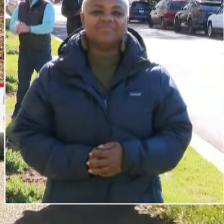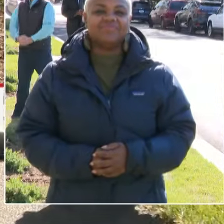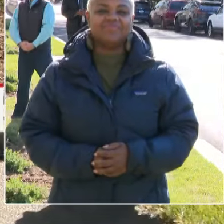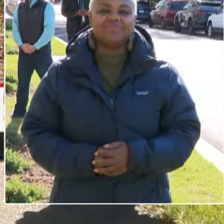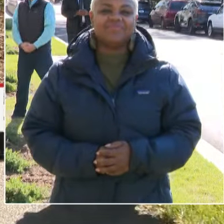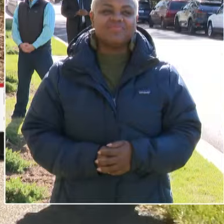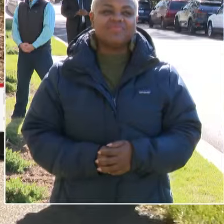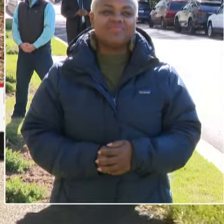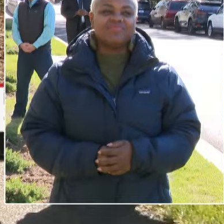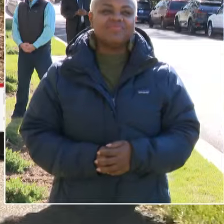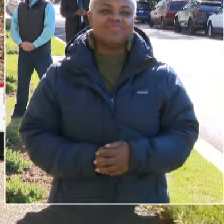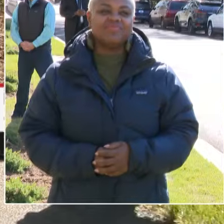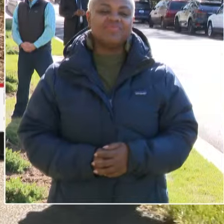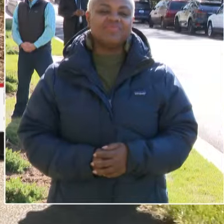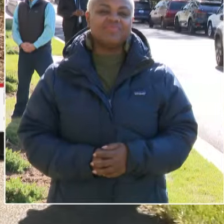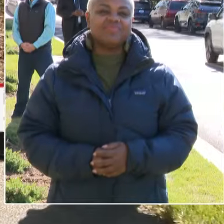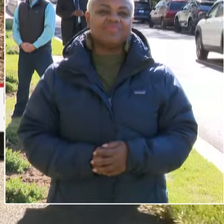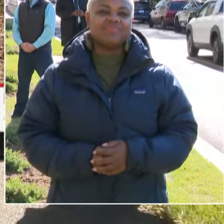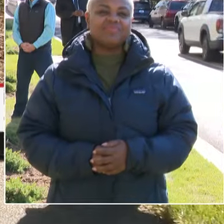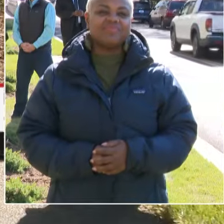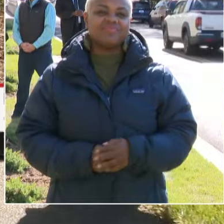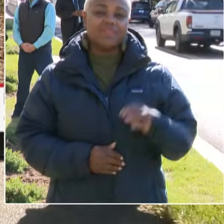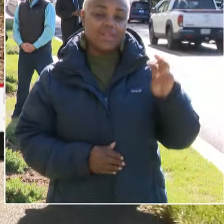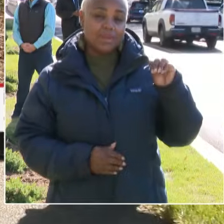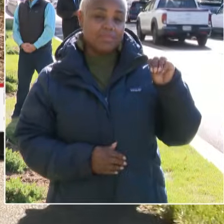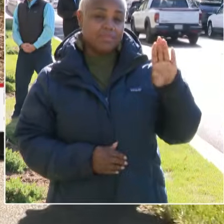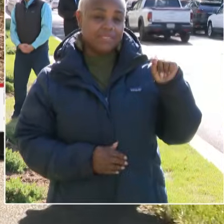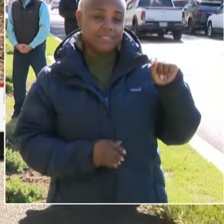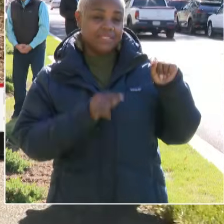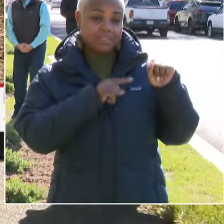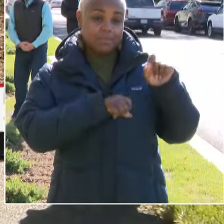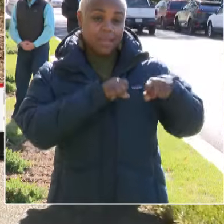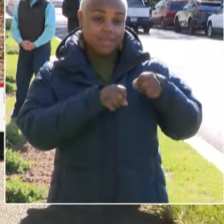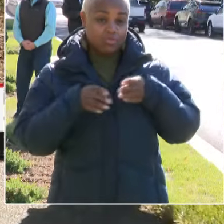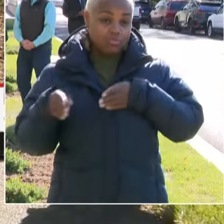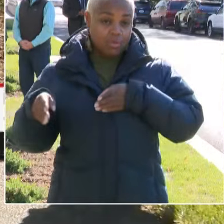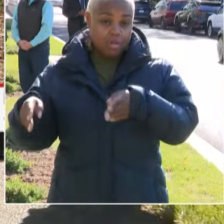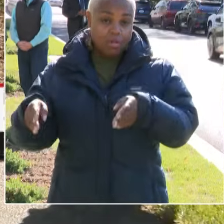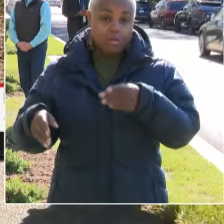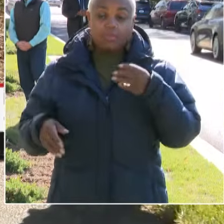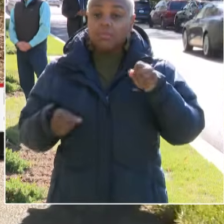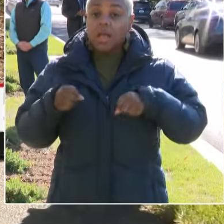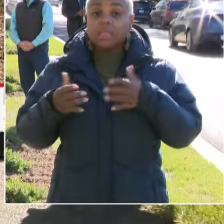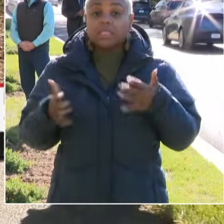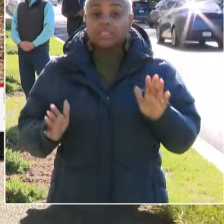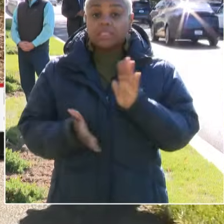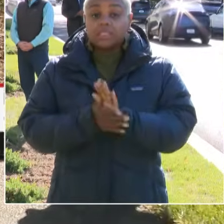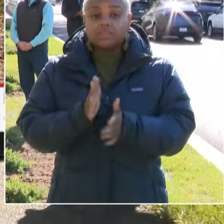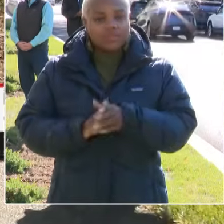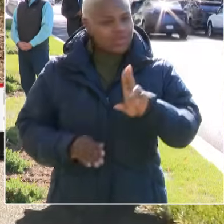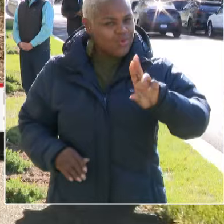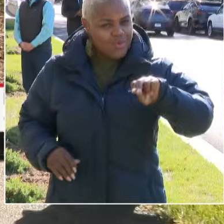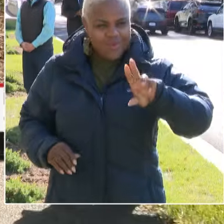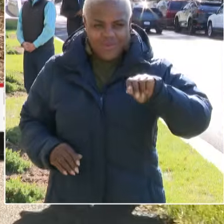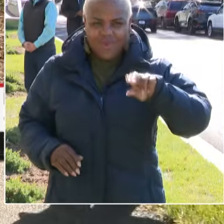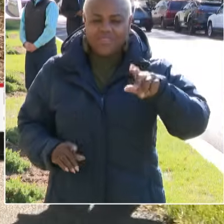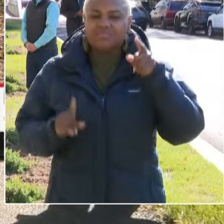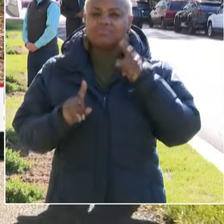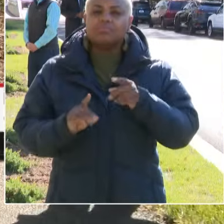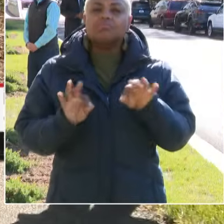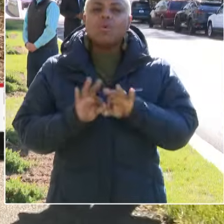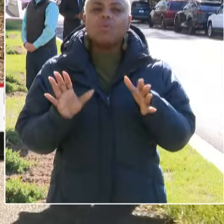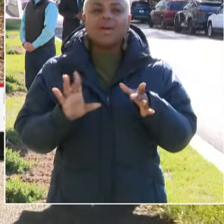The Metropolitan Branch Trail has always been about more than just a bike path. It's about connectivity, connecting our